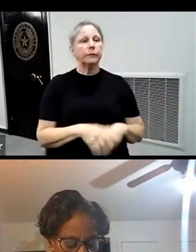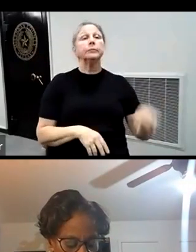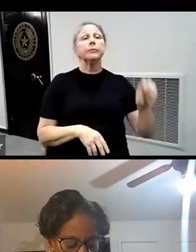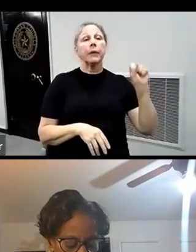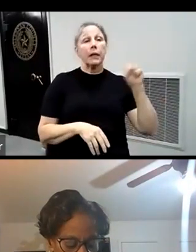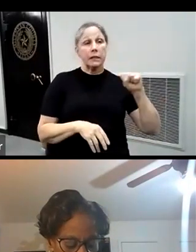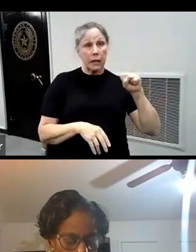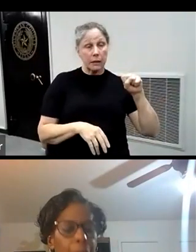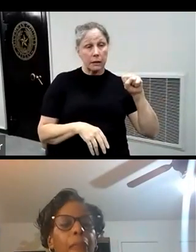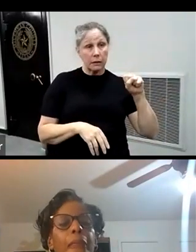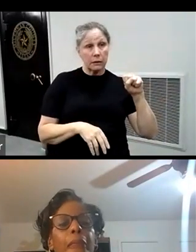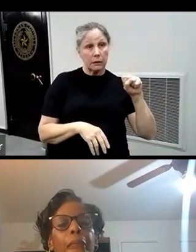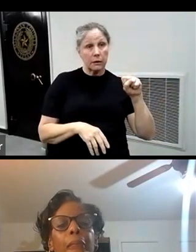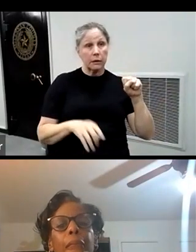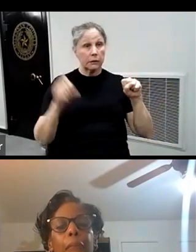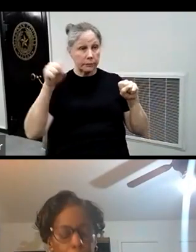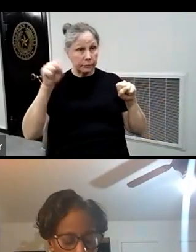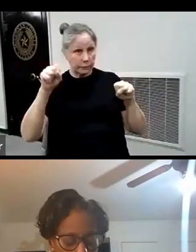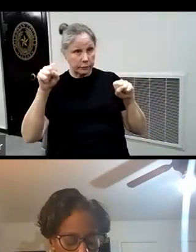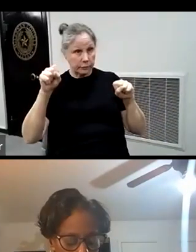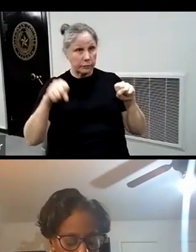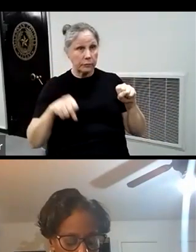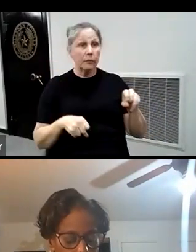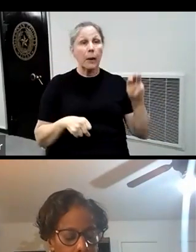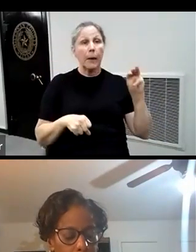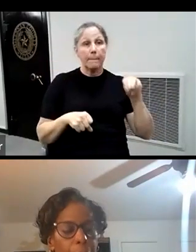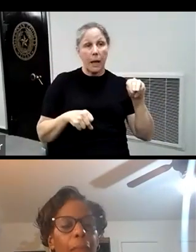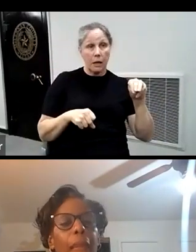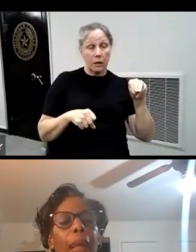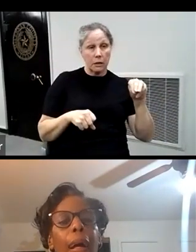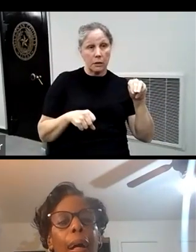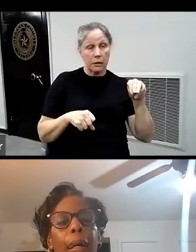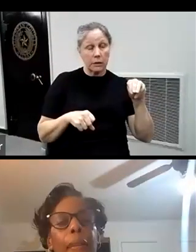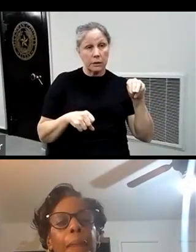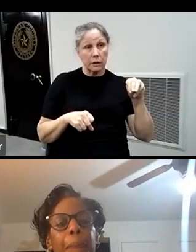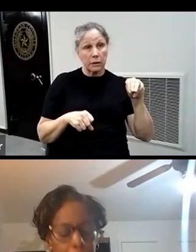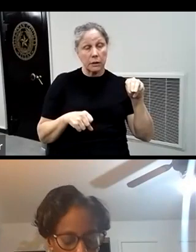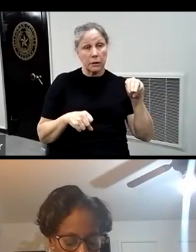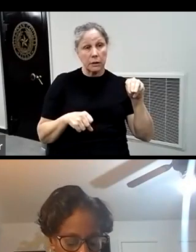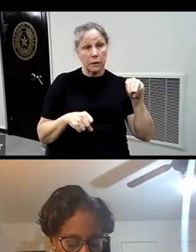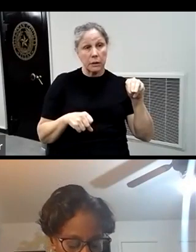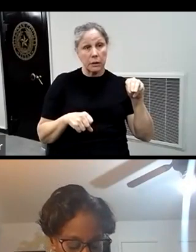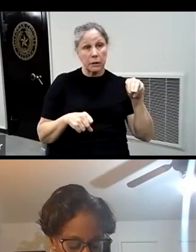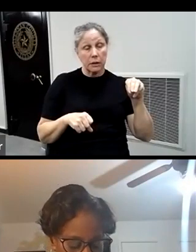Commissioner Snell, Aye. Commissioner Miller,